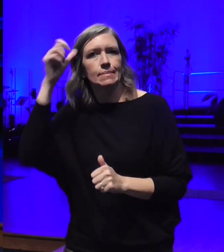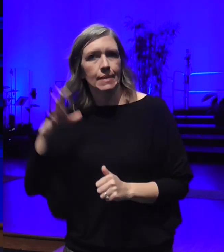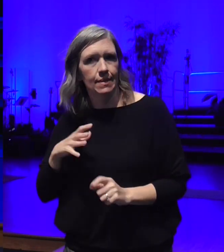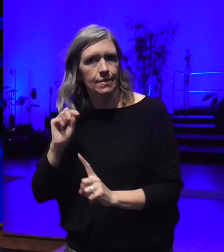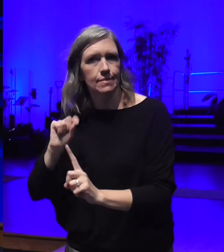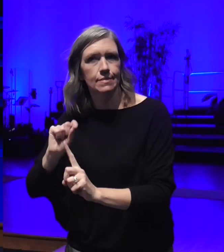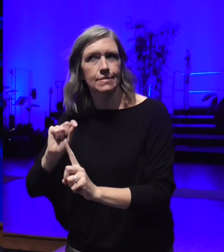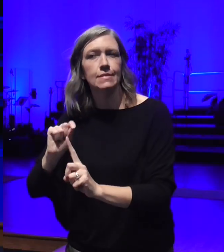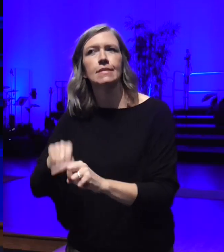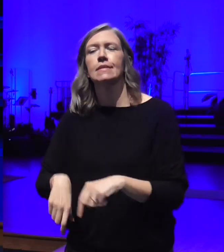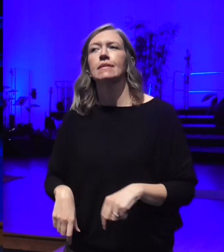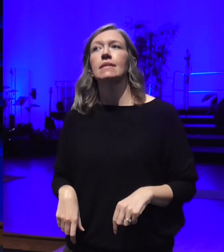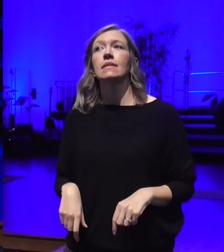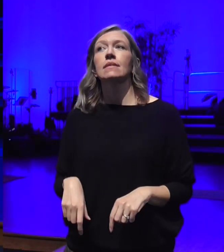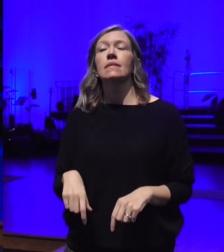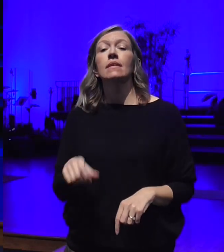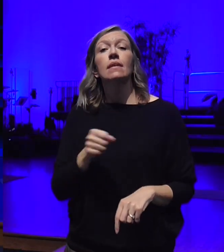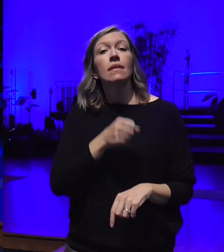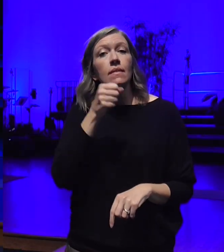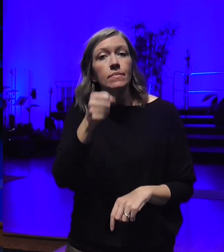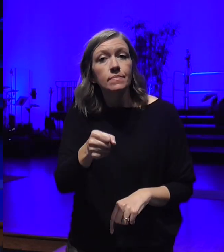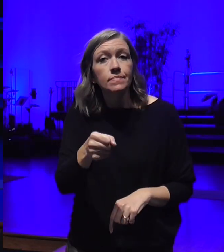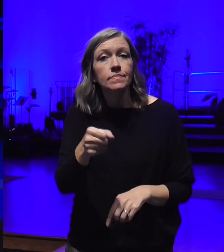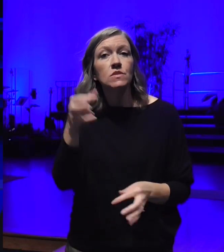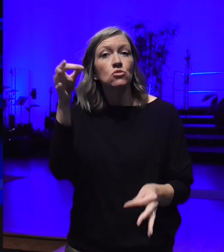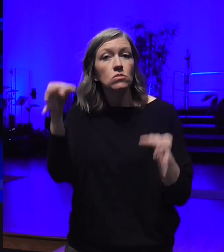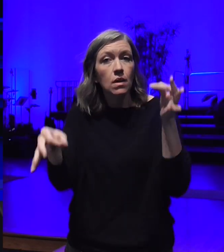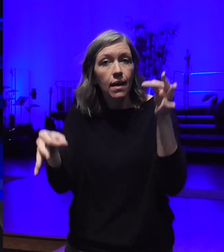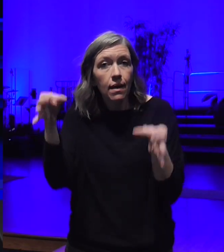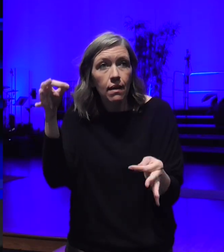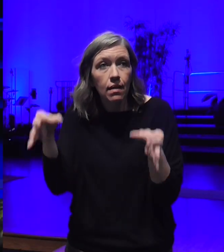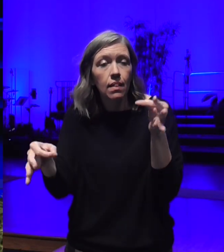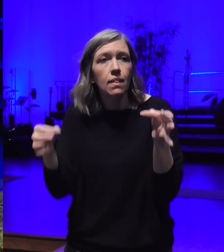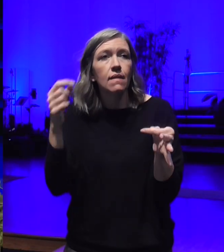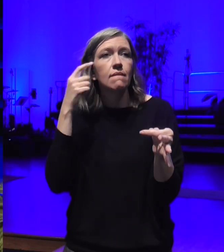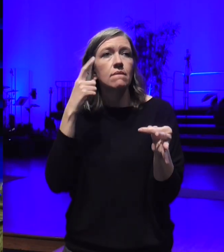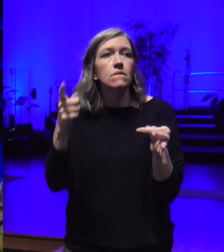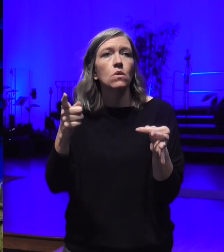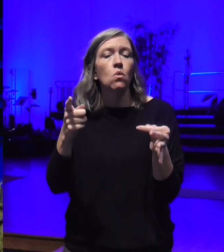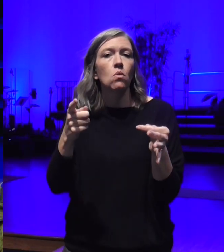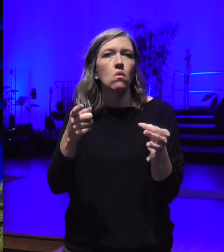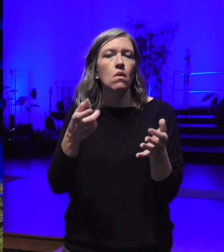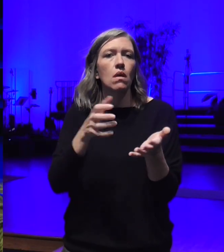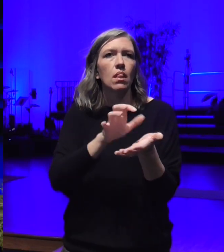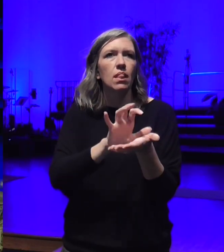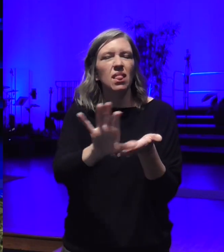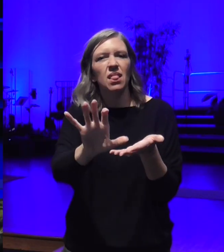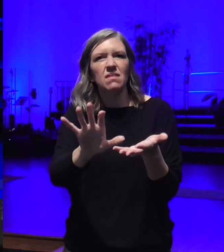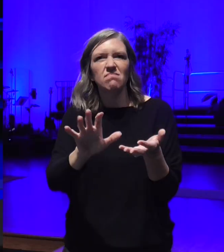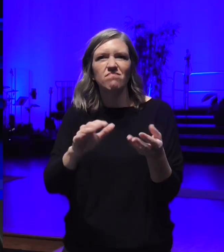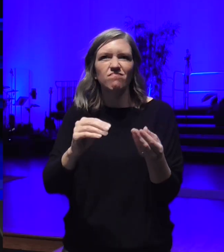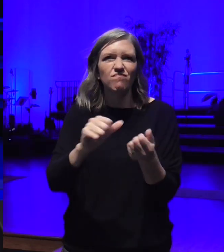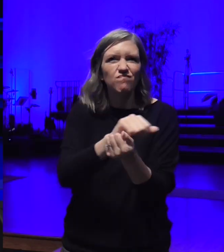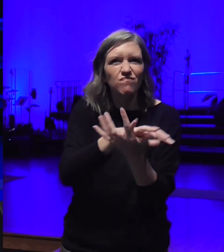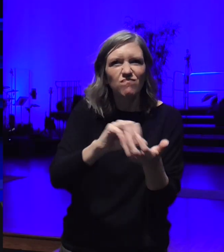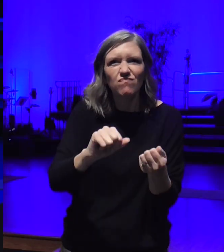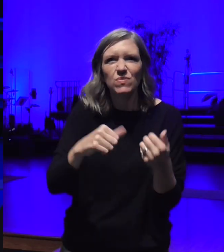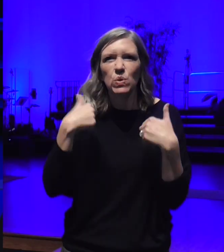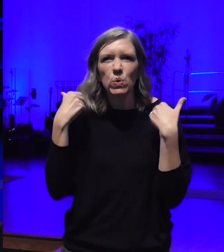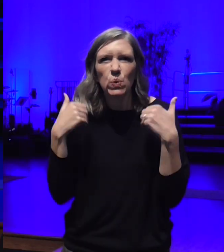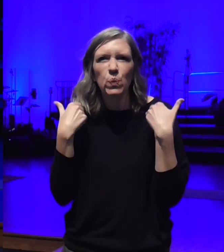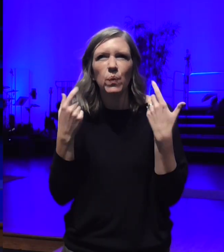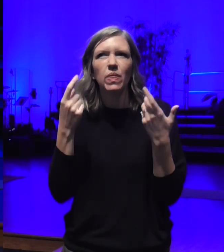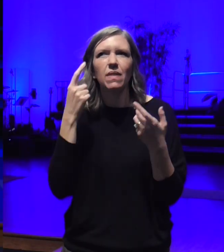And he's put on trial for corrupting the youth, for asking people too